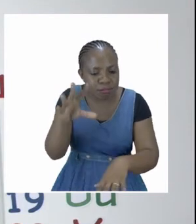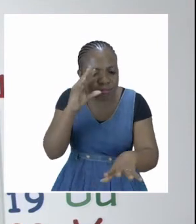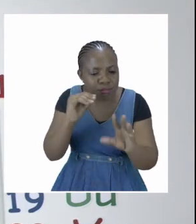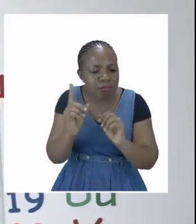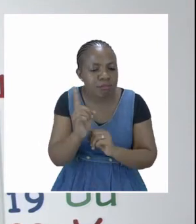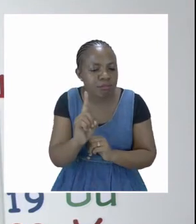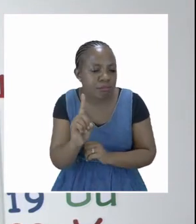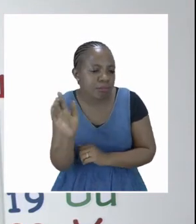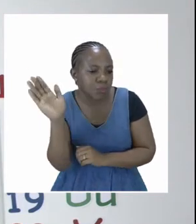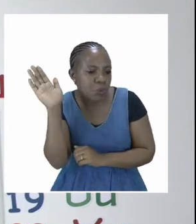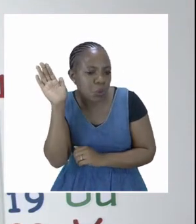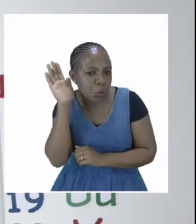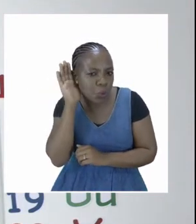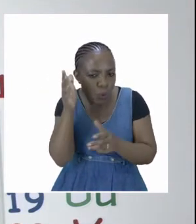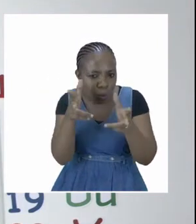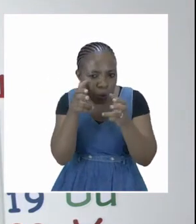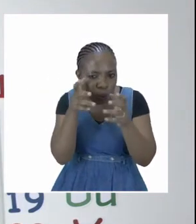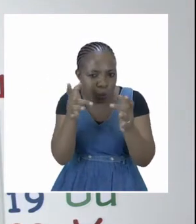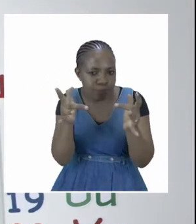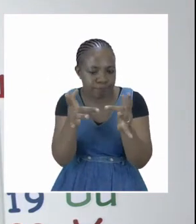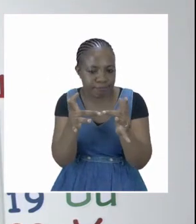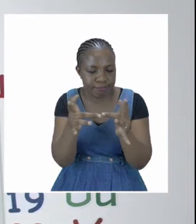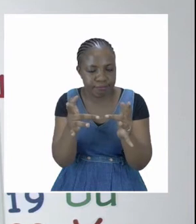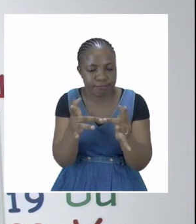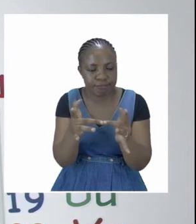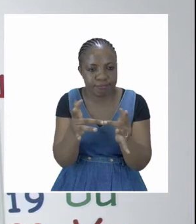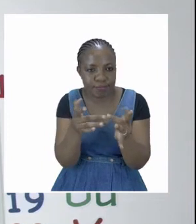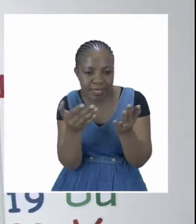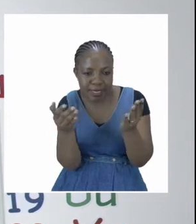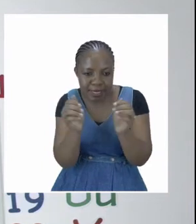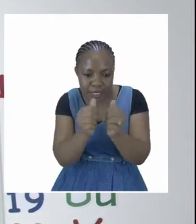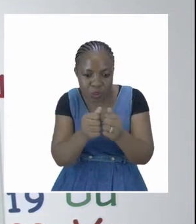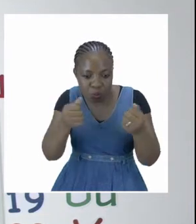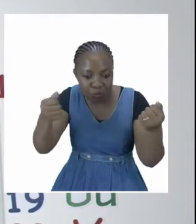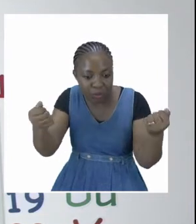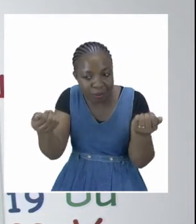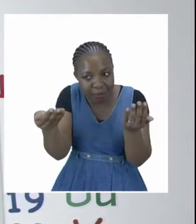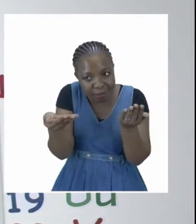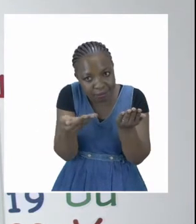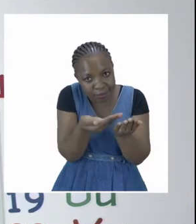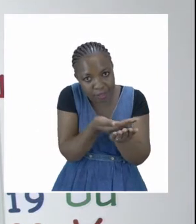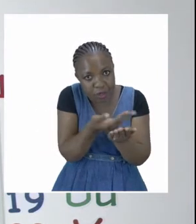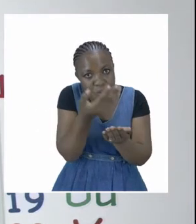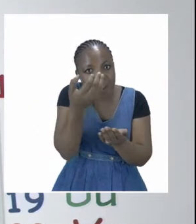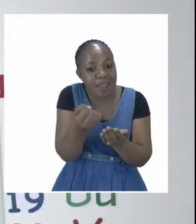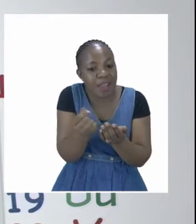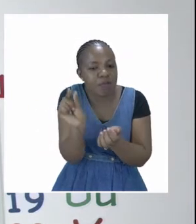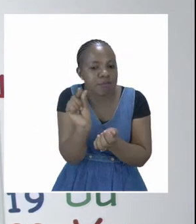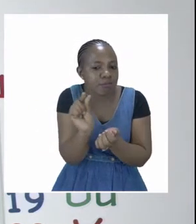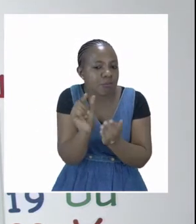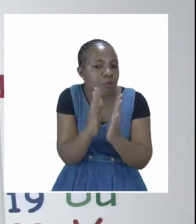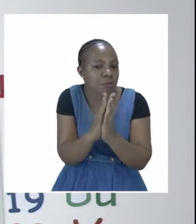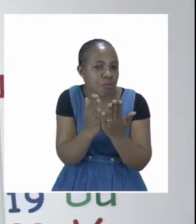or watching online. Inside the newspapers, there is an insert of the lesson